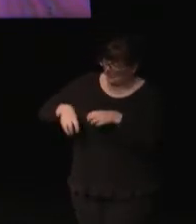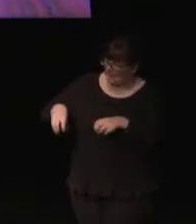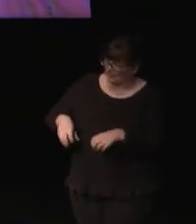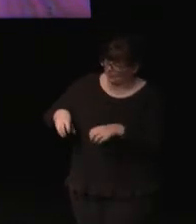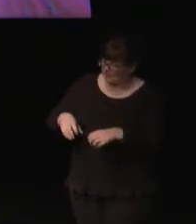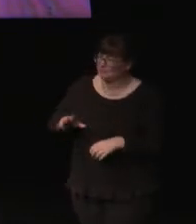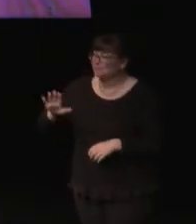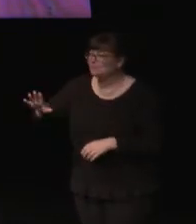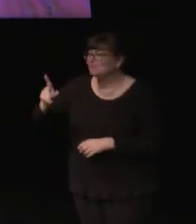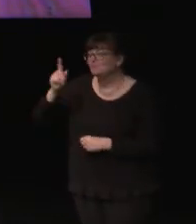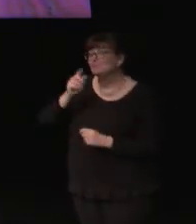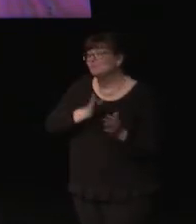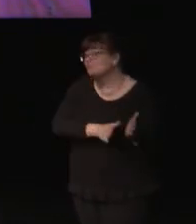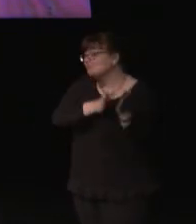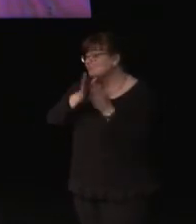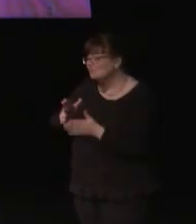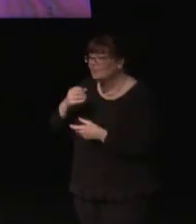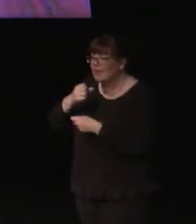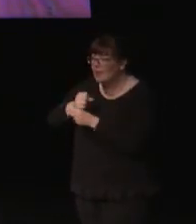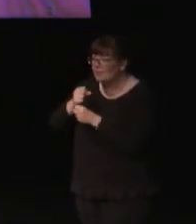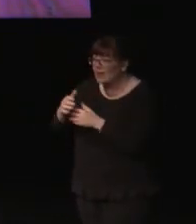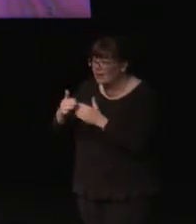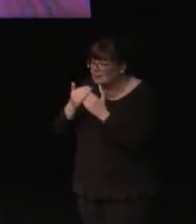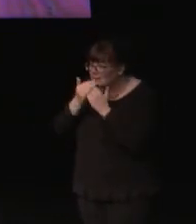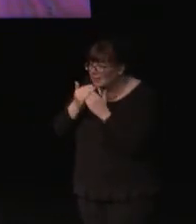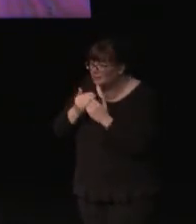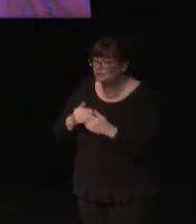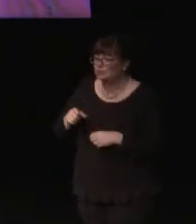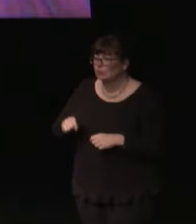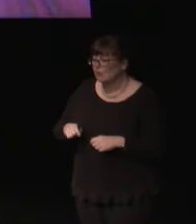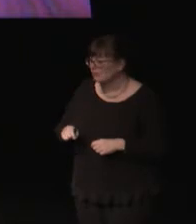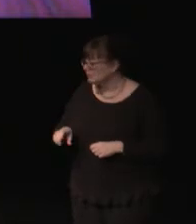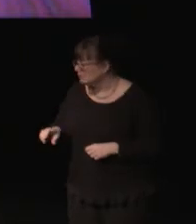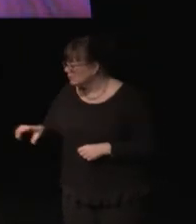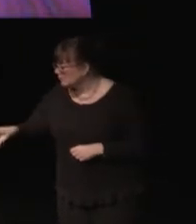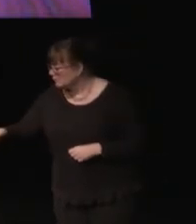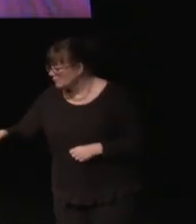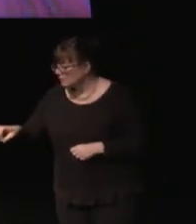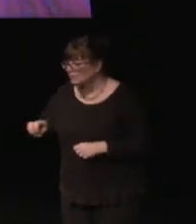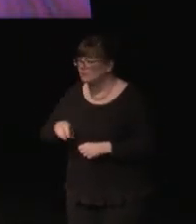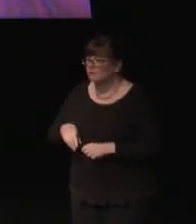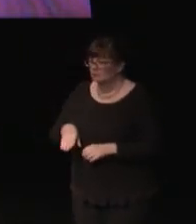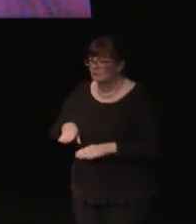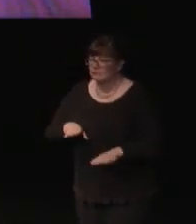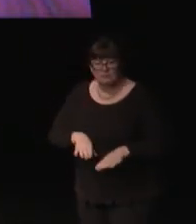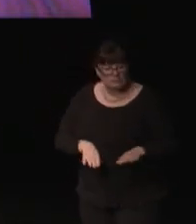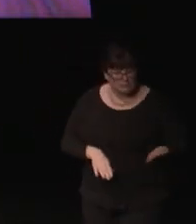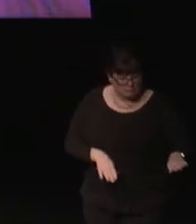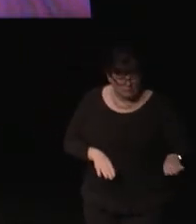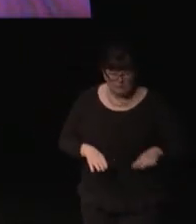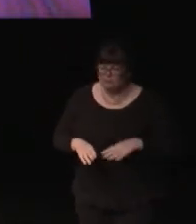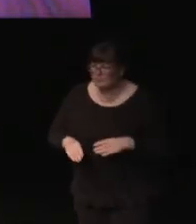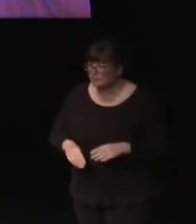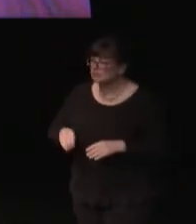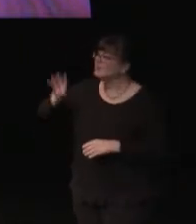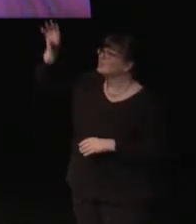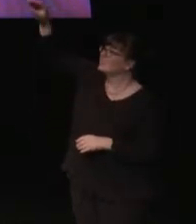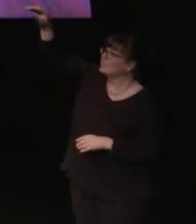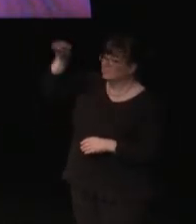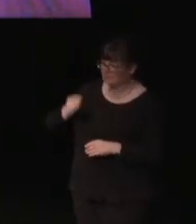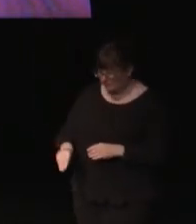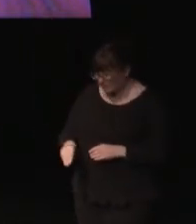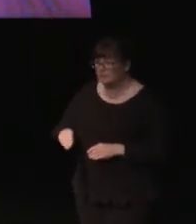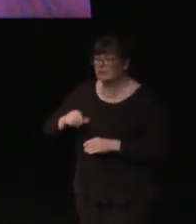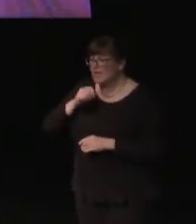making a sandwich in your kitchen. You got to go over there and kind of sidestep to grab your mayonnaise. You got to come over here, grab a plate out of the cabinet. So this